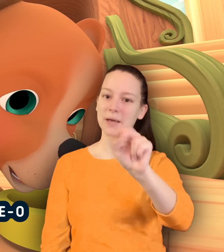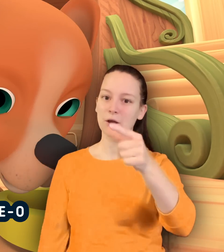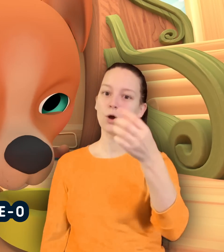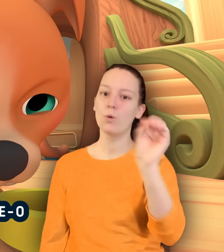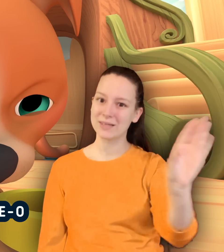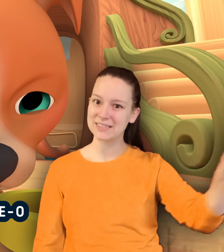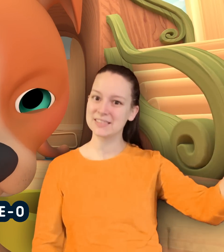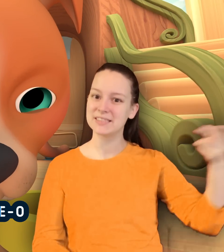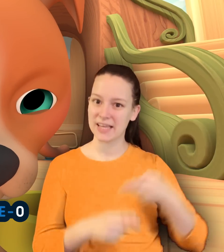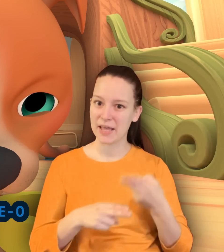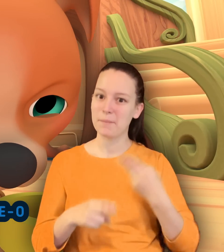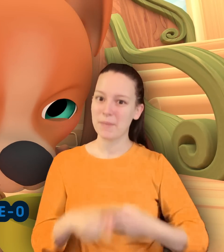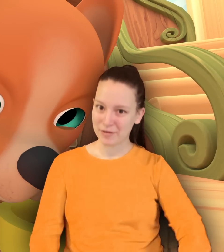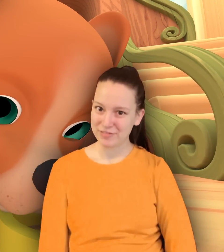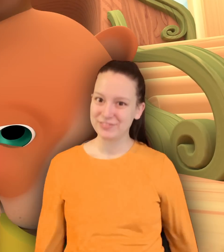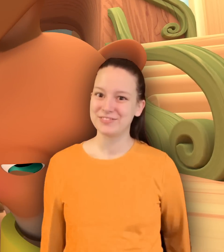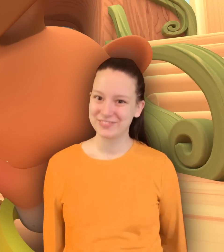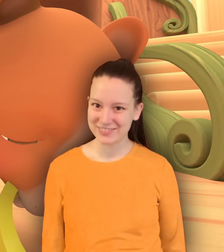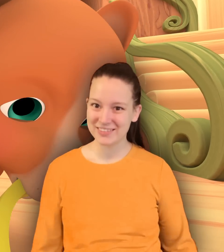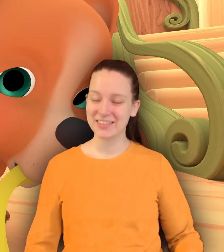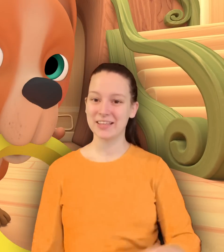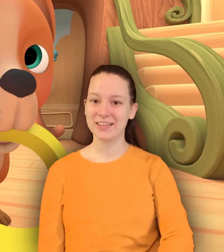When Bingo was his name. Oh.